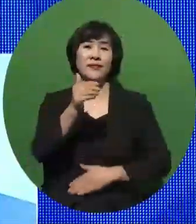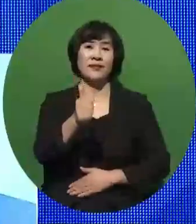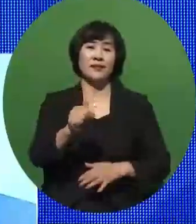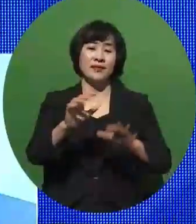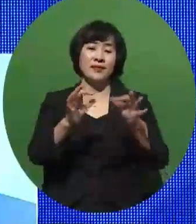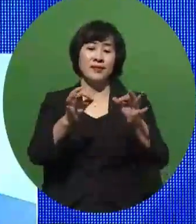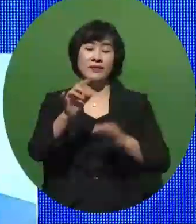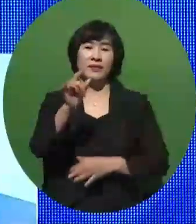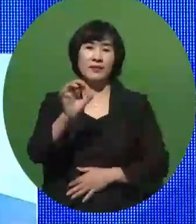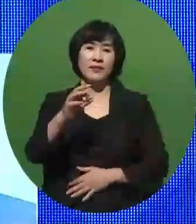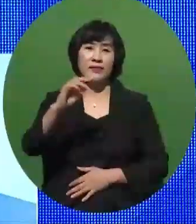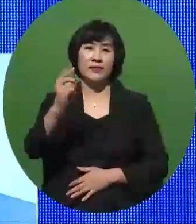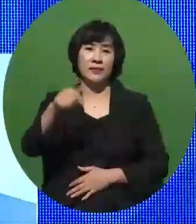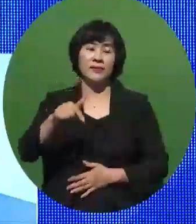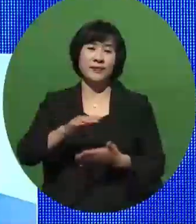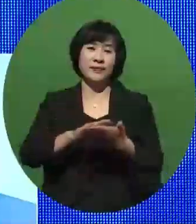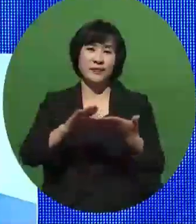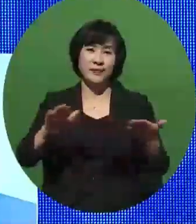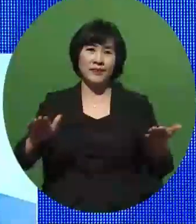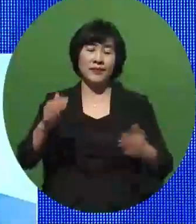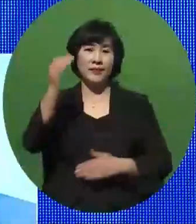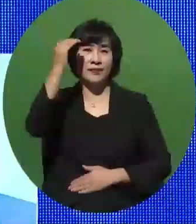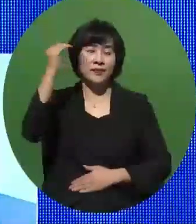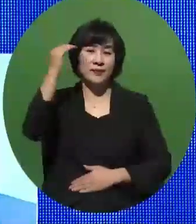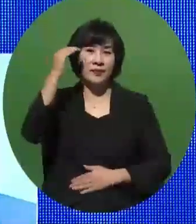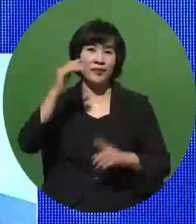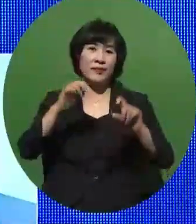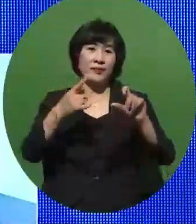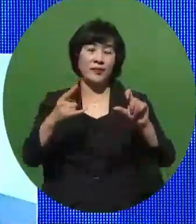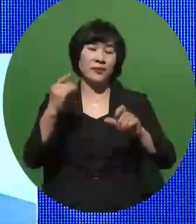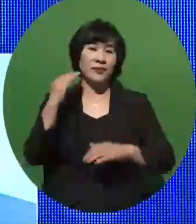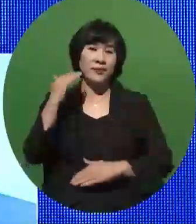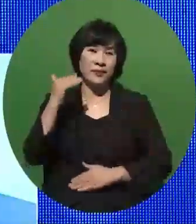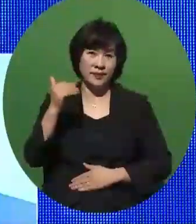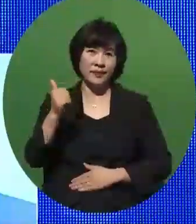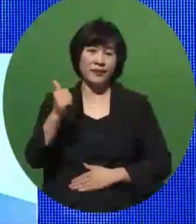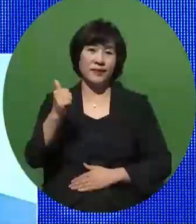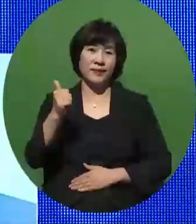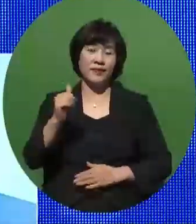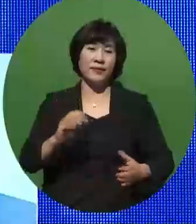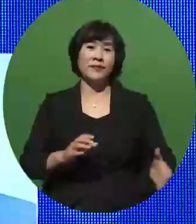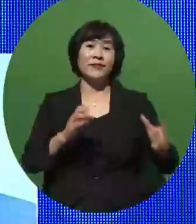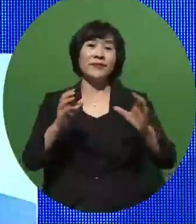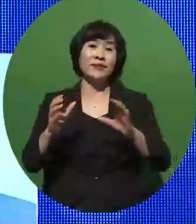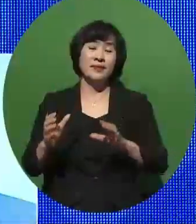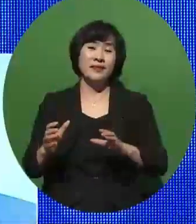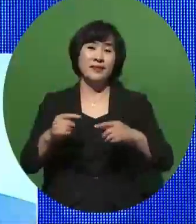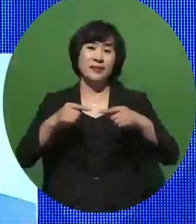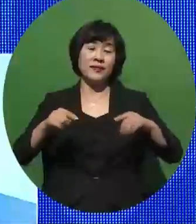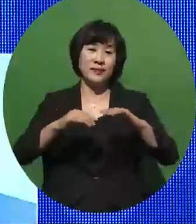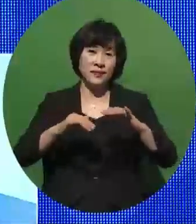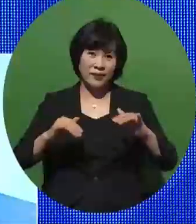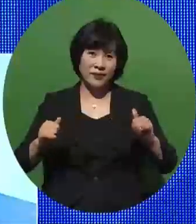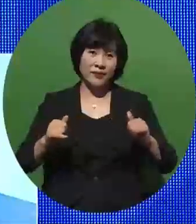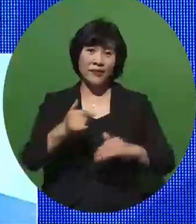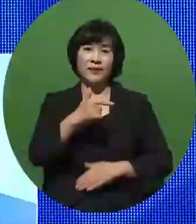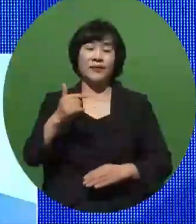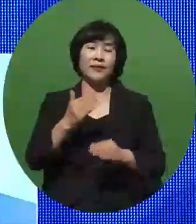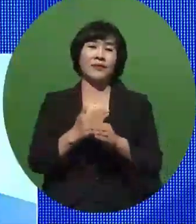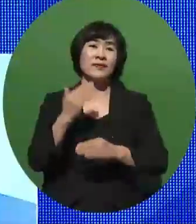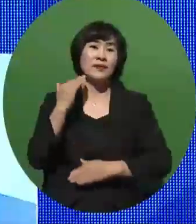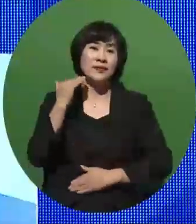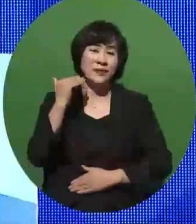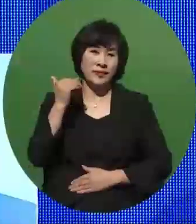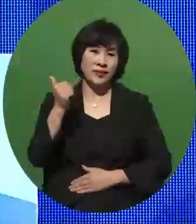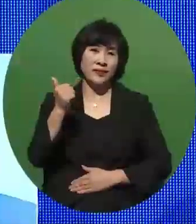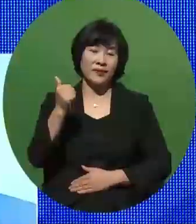Very glad to see you all. I'm Kim Yung-rok, Governor of Jeollanamdo Province of Republic of Korea. It is with the great